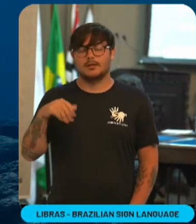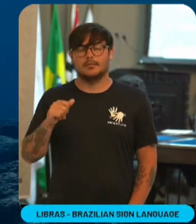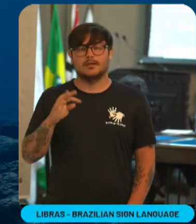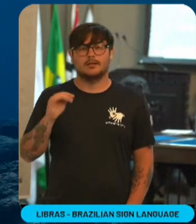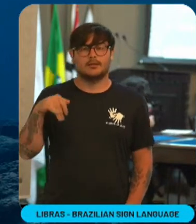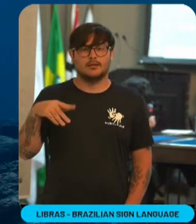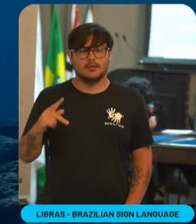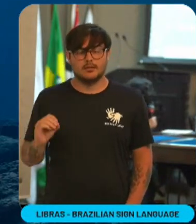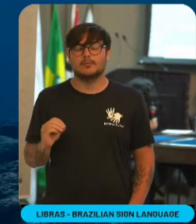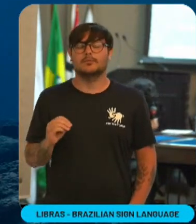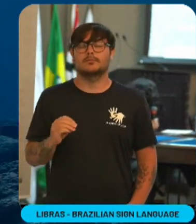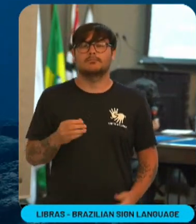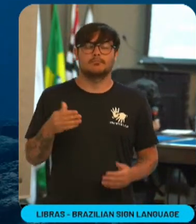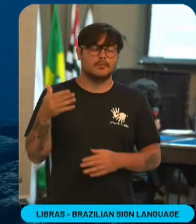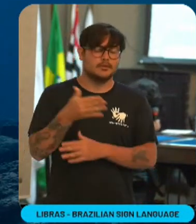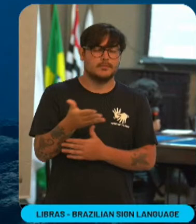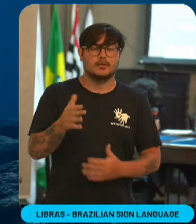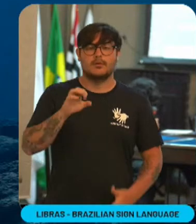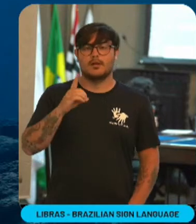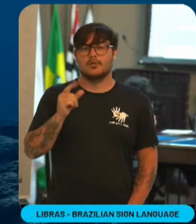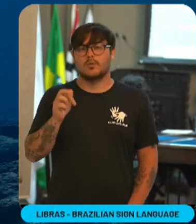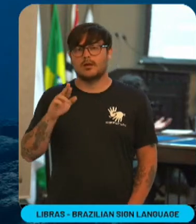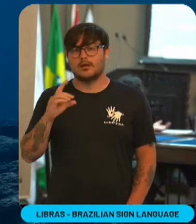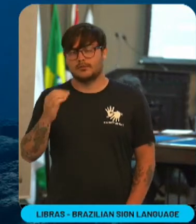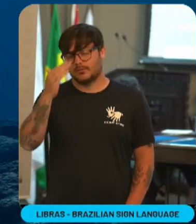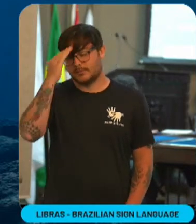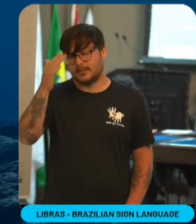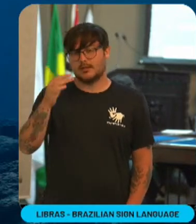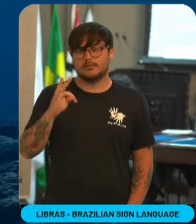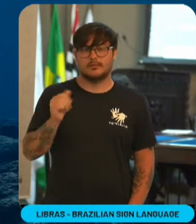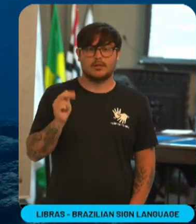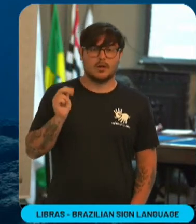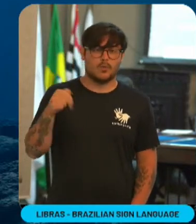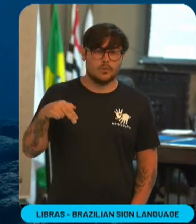from Clima Tempo for the participation.